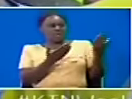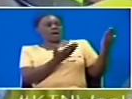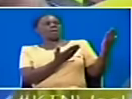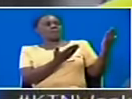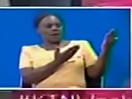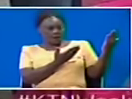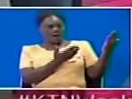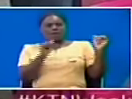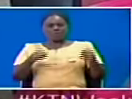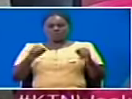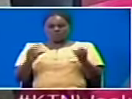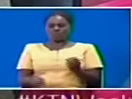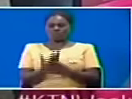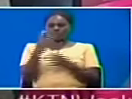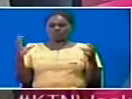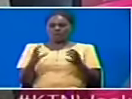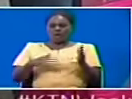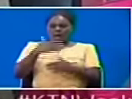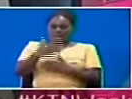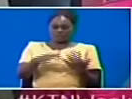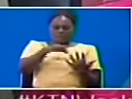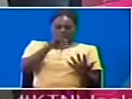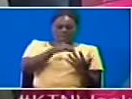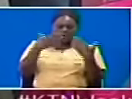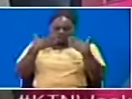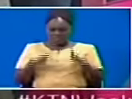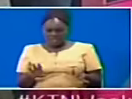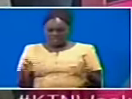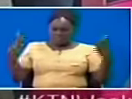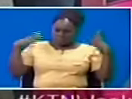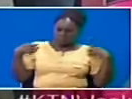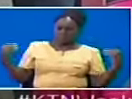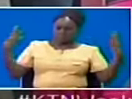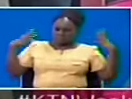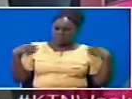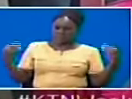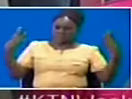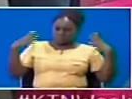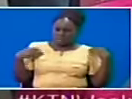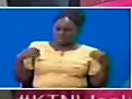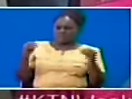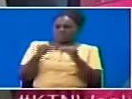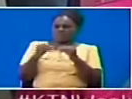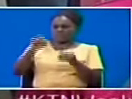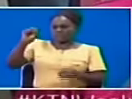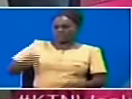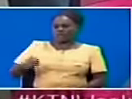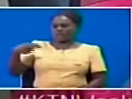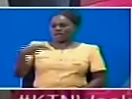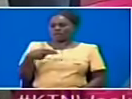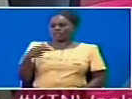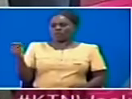can give us a team. After the team is selected, they are going to be prepared to go play in Southampton in August.